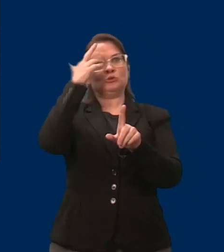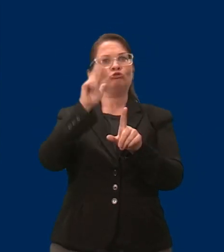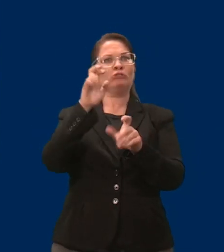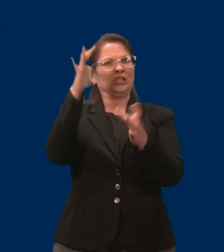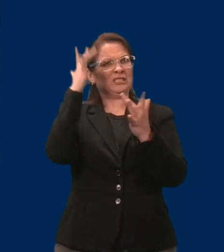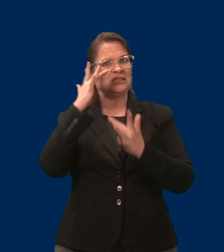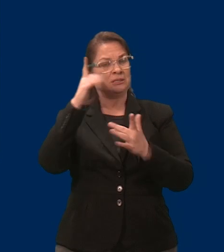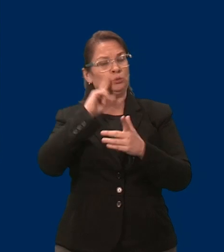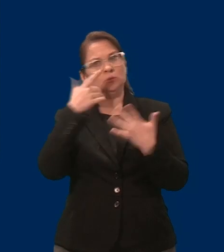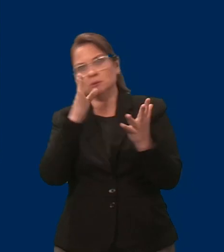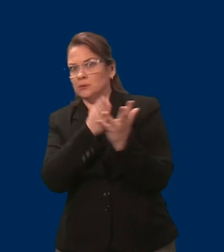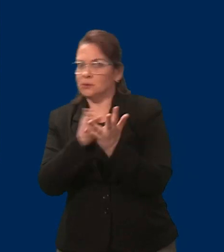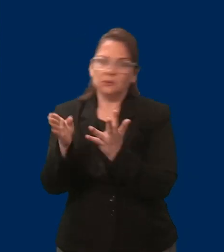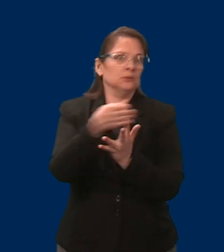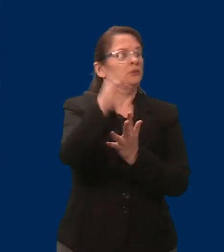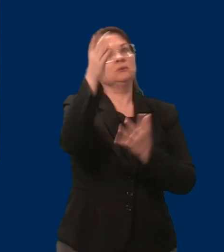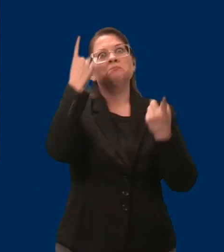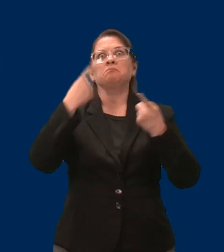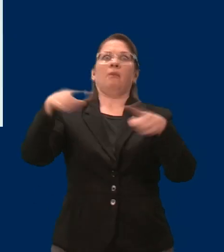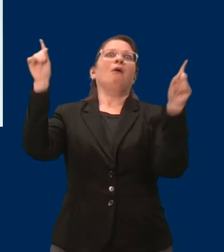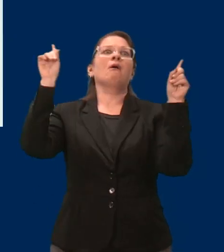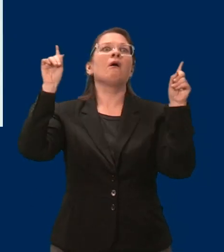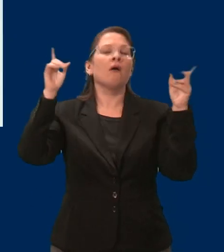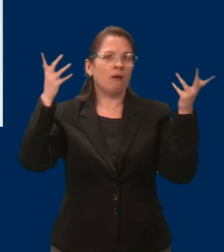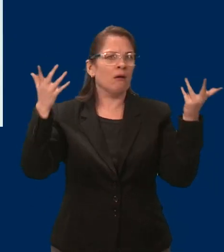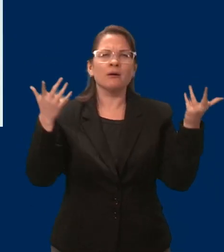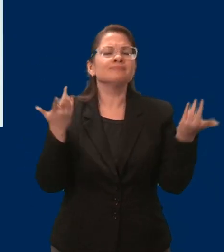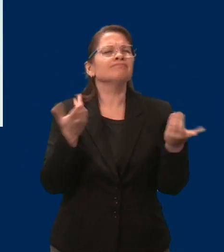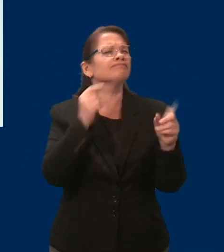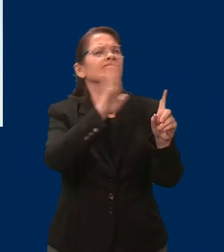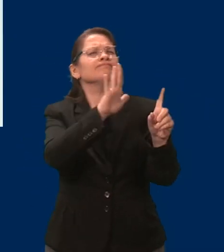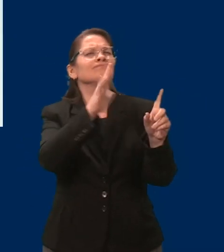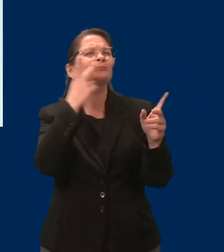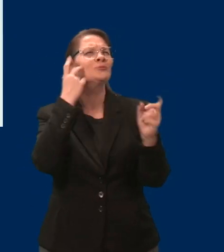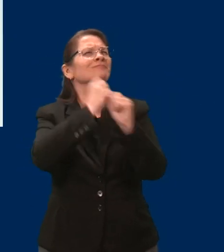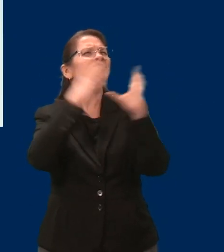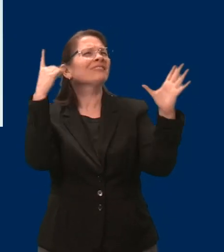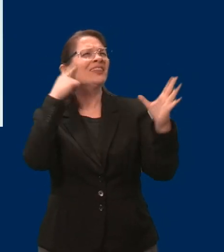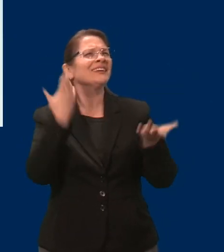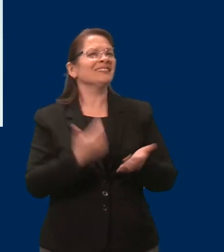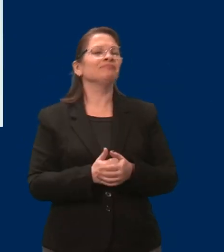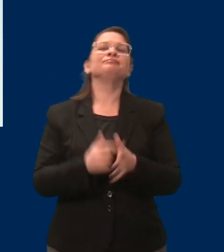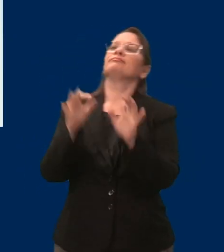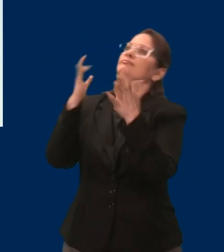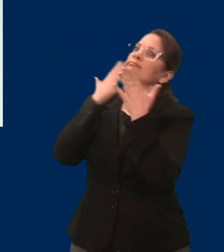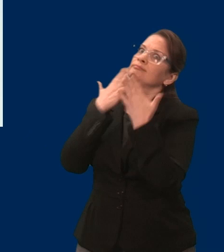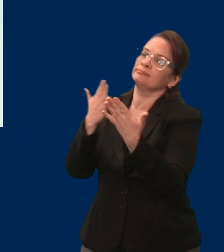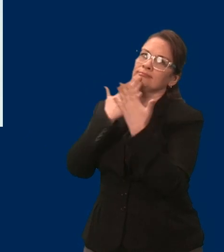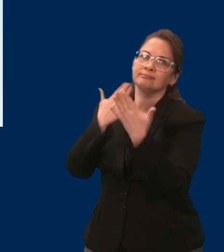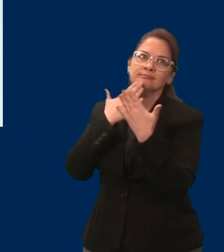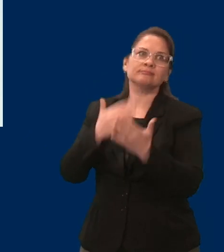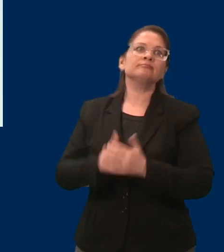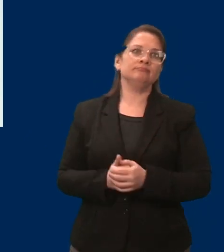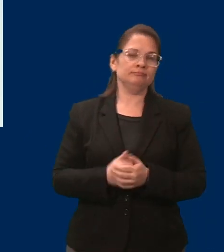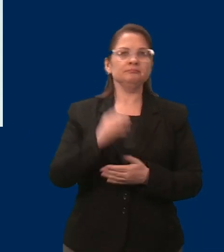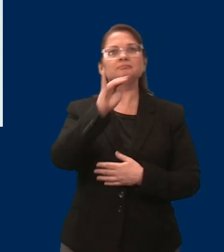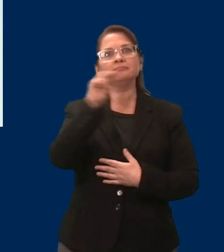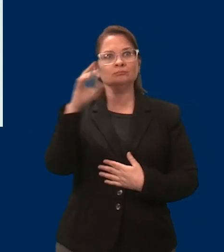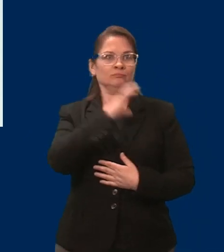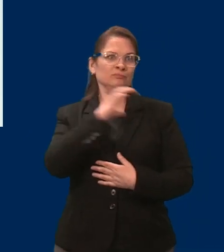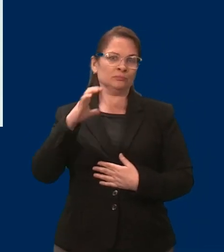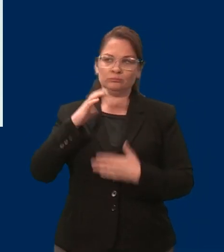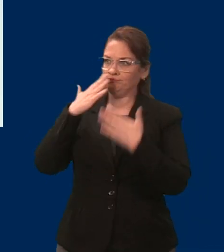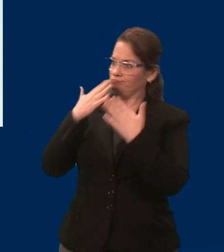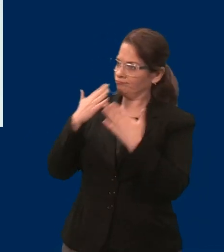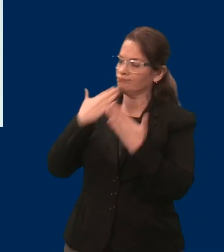it have meant to you if we'd had this bill? Well, thank you again, too, for having me today and the Minnesota Council of Disability. I appreciate it. I